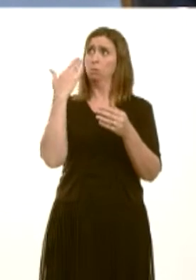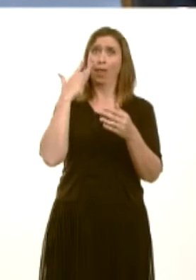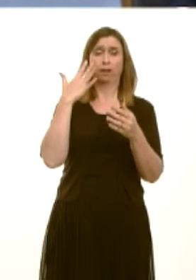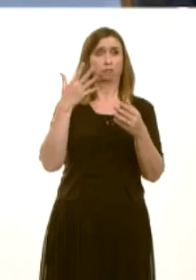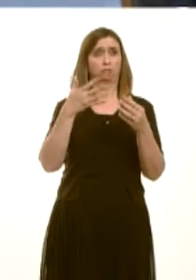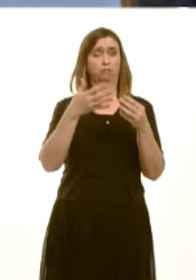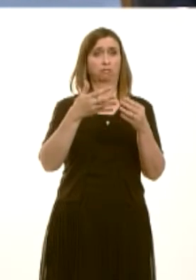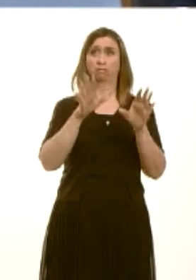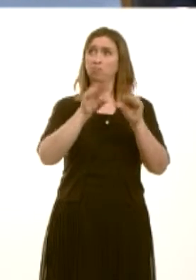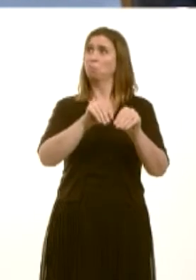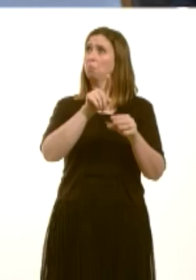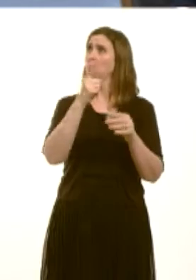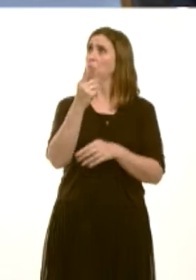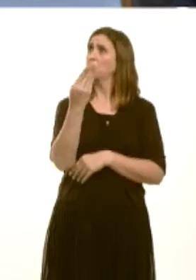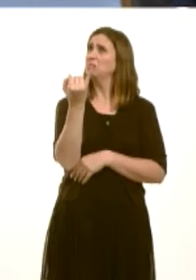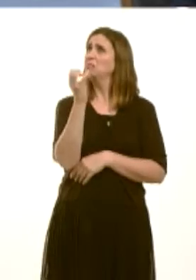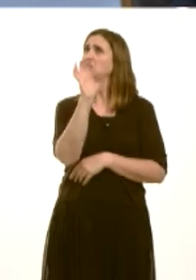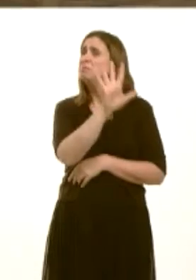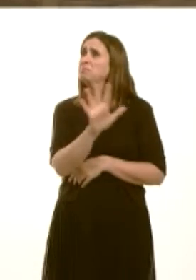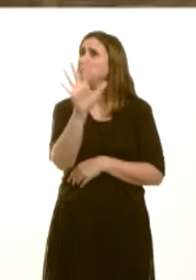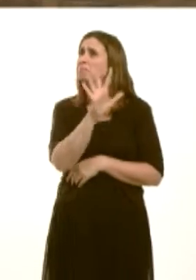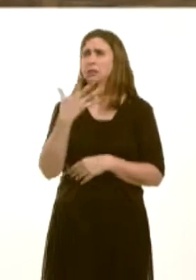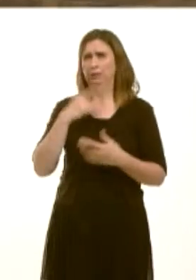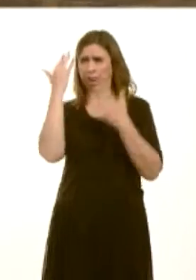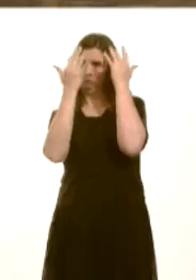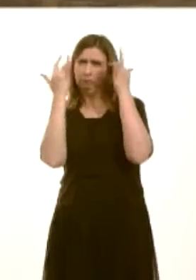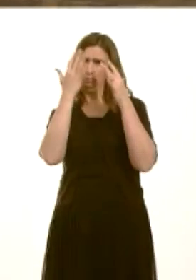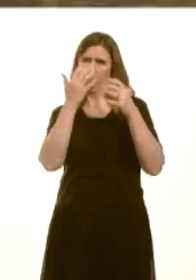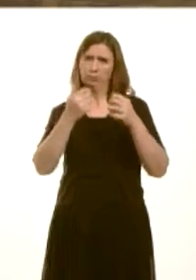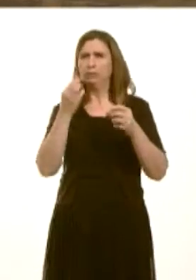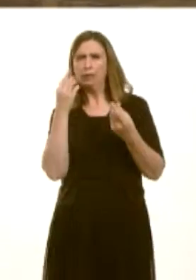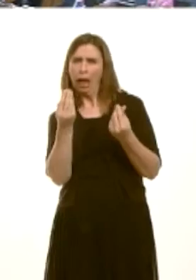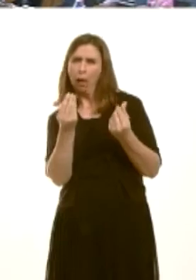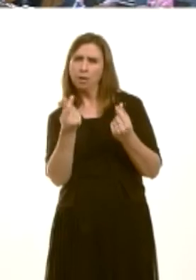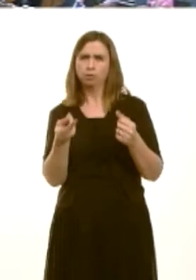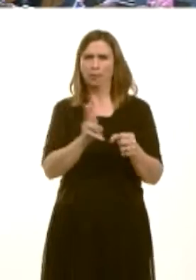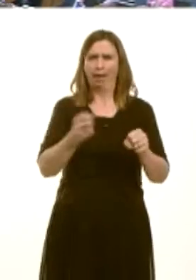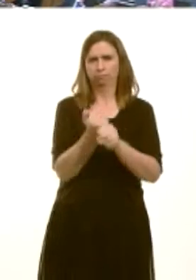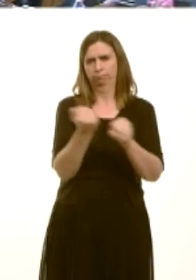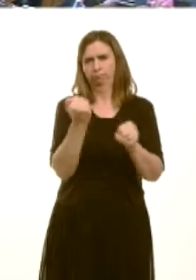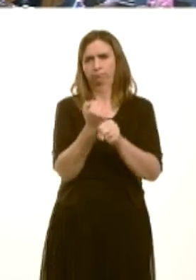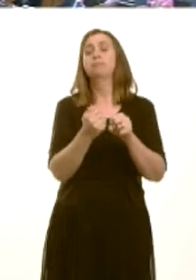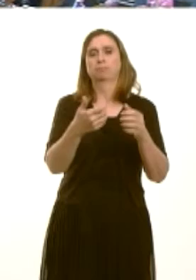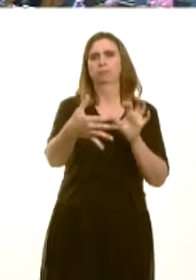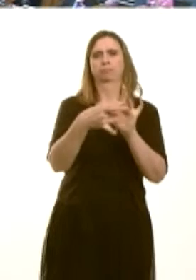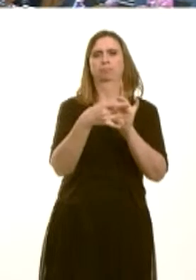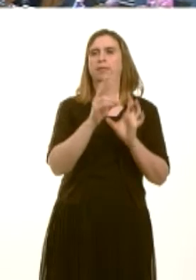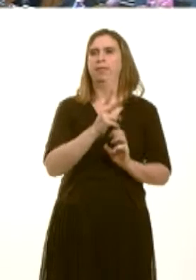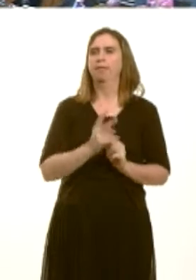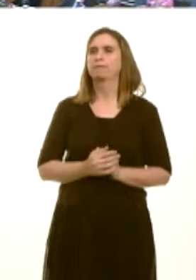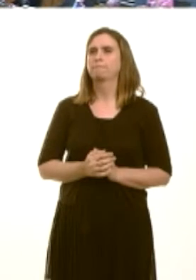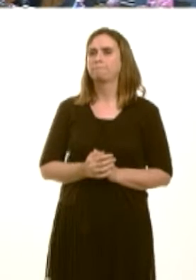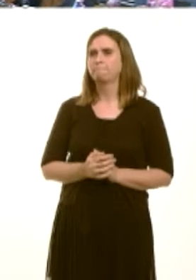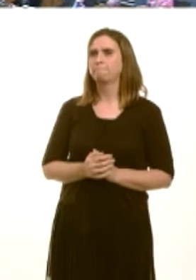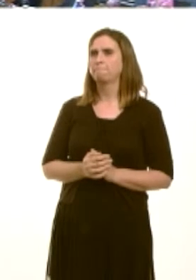consider what kind of work will have to be done and work out the costs. Davis. Thank you, Presiding